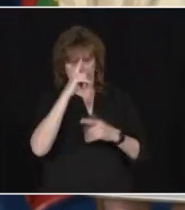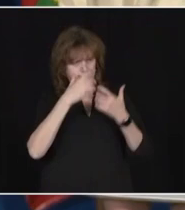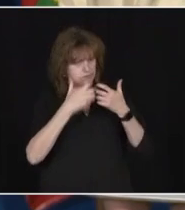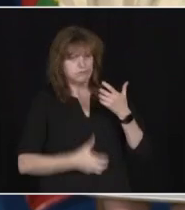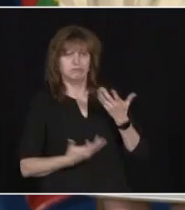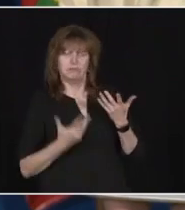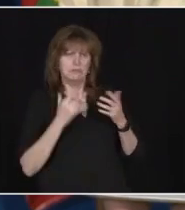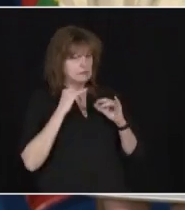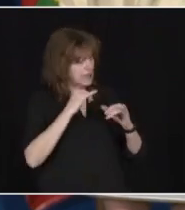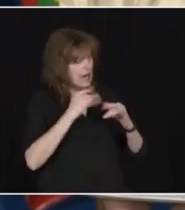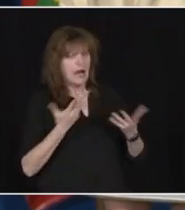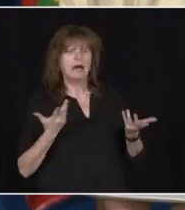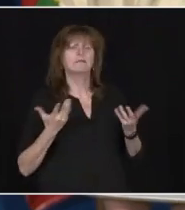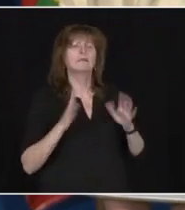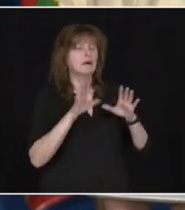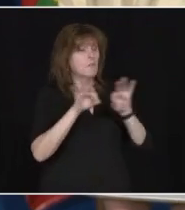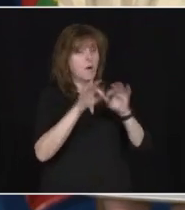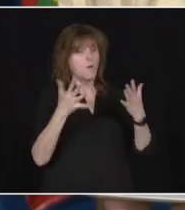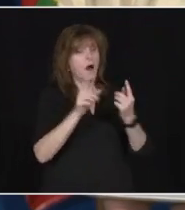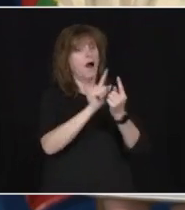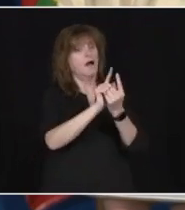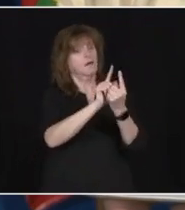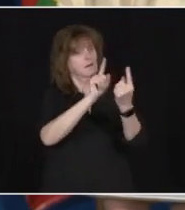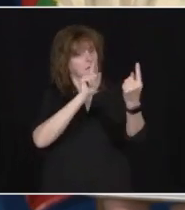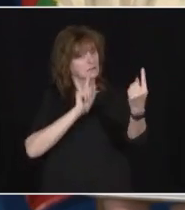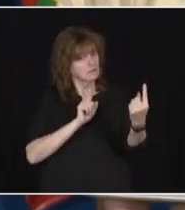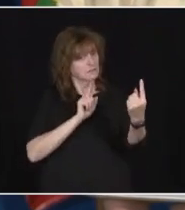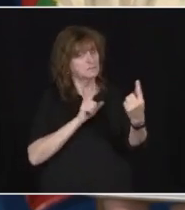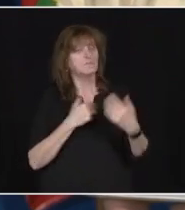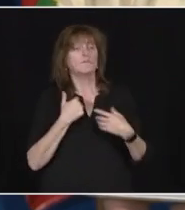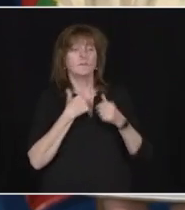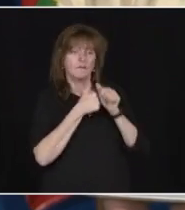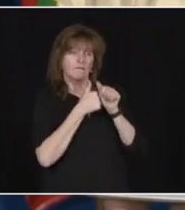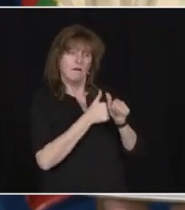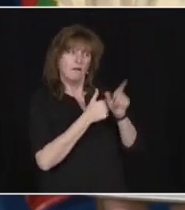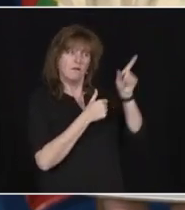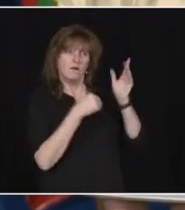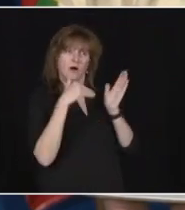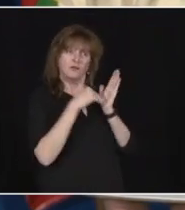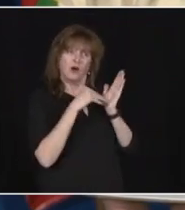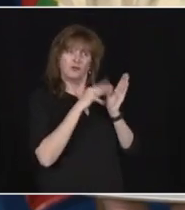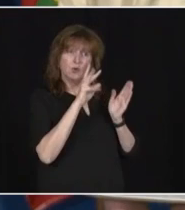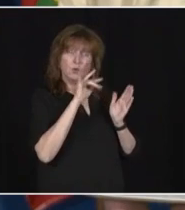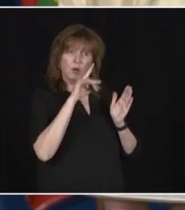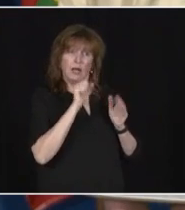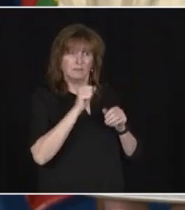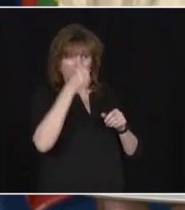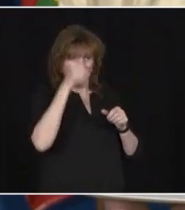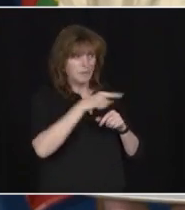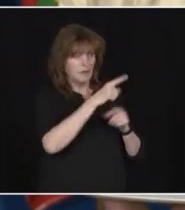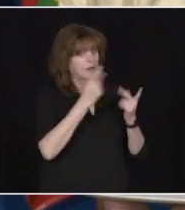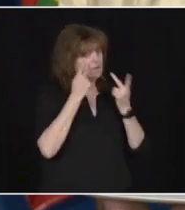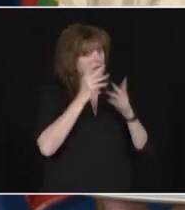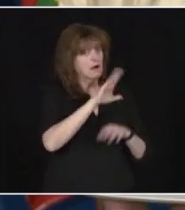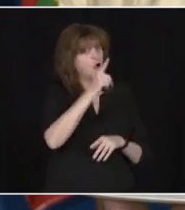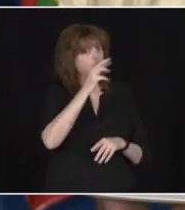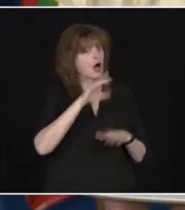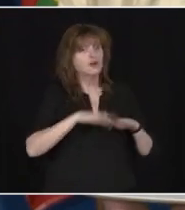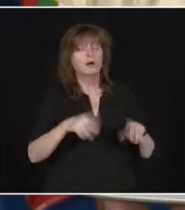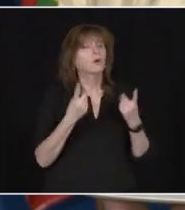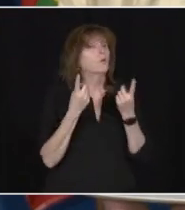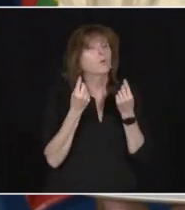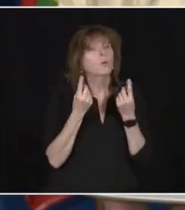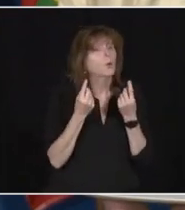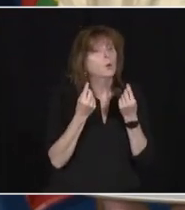And I'm going to use Dr. Williams again. When he went to see his grandchildren, he said, hey, we were out on the porch, we social distance. That's what it